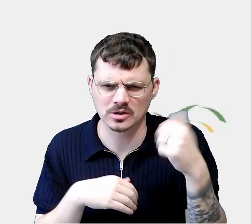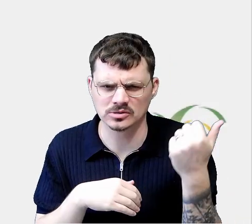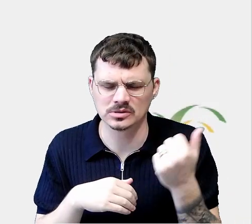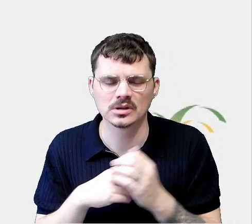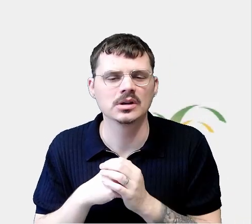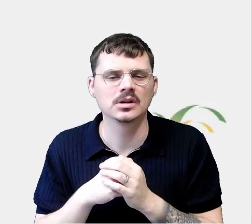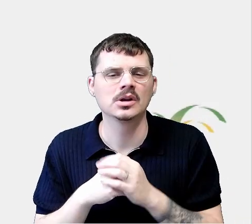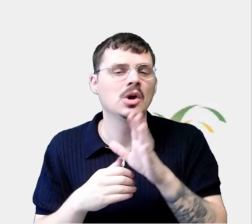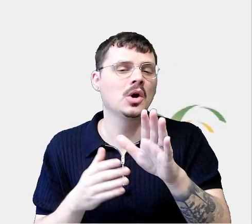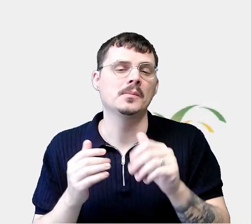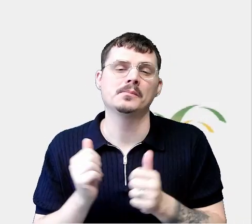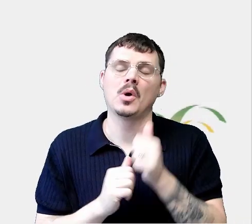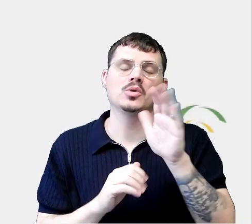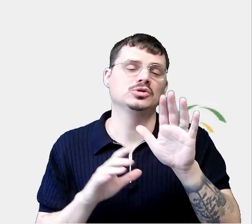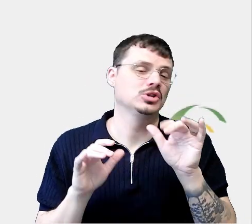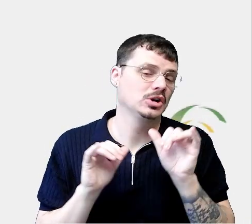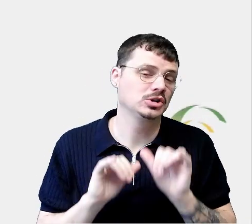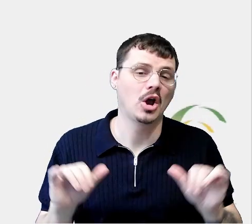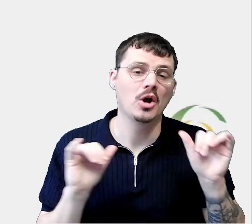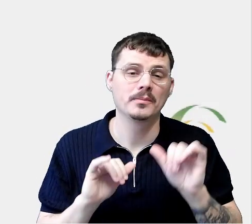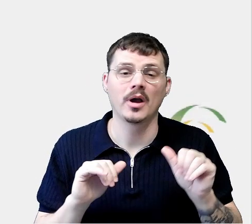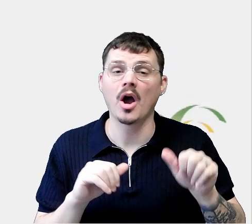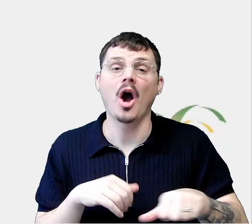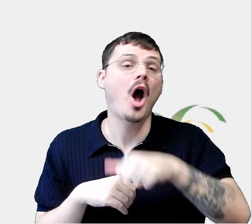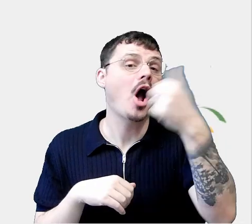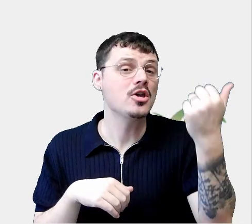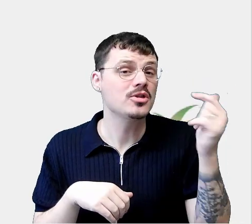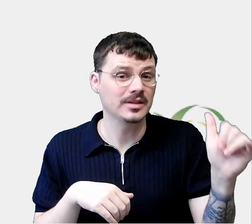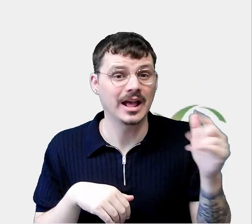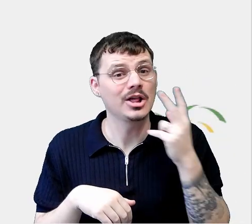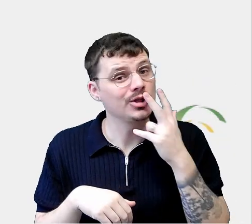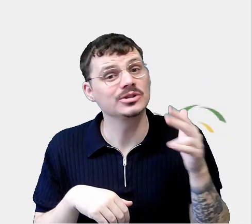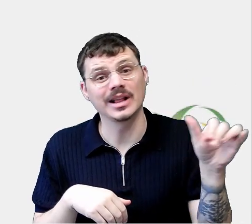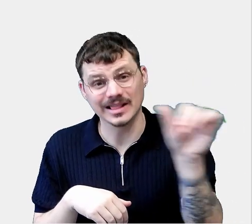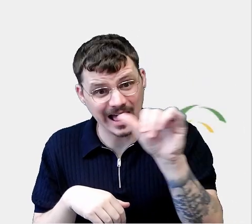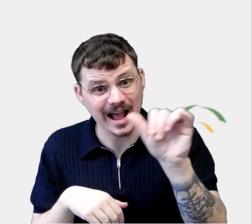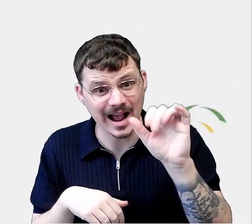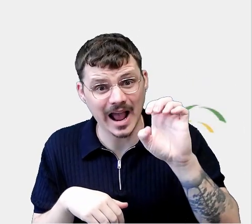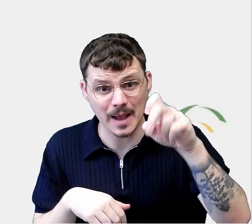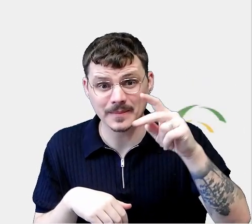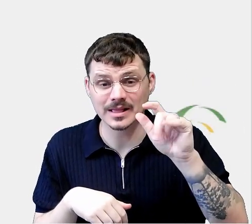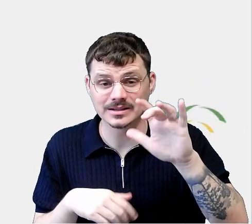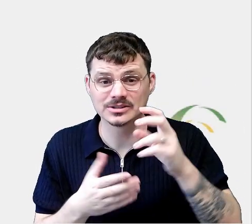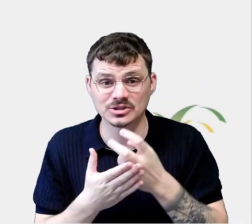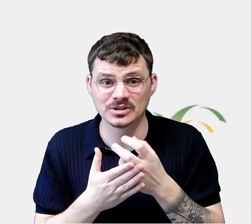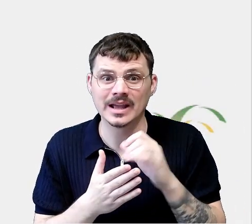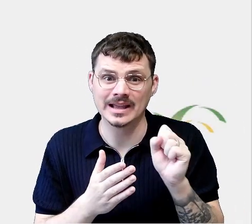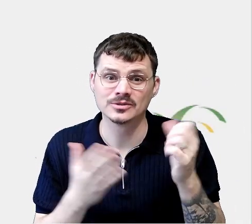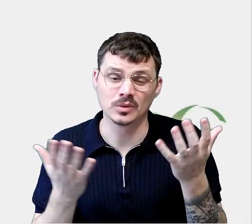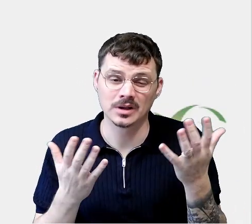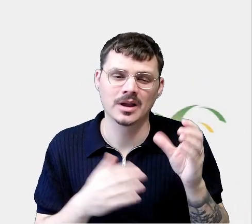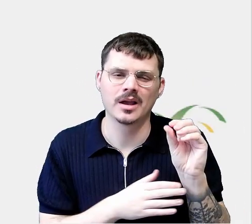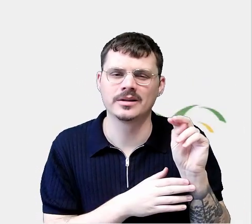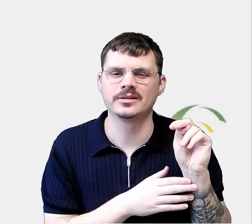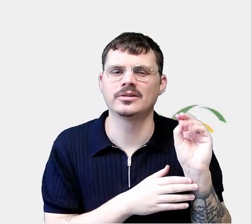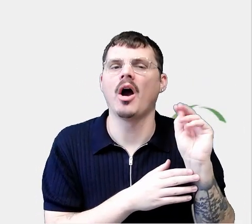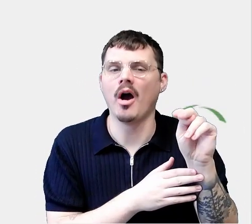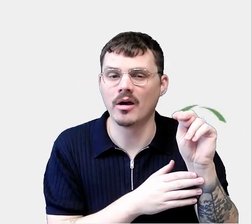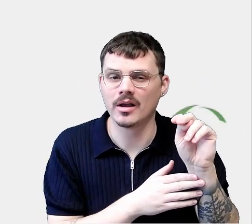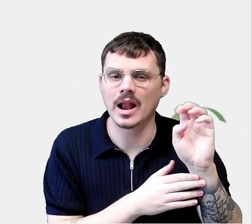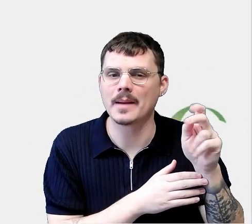the most common other thing that looks exactly like an epileptic seizure is a non-epileptic